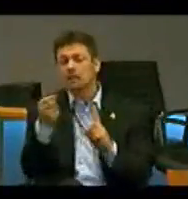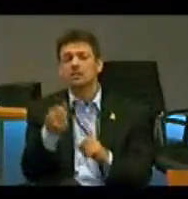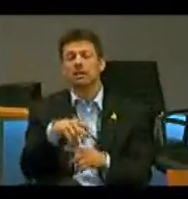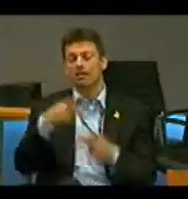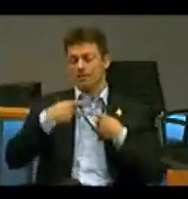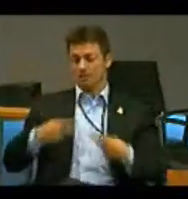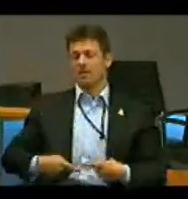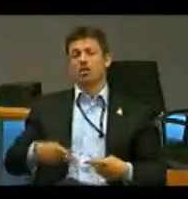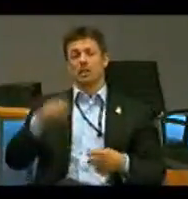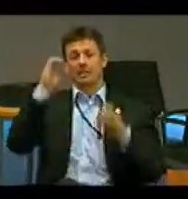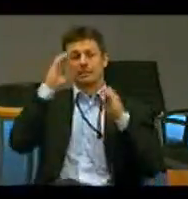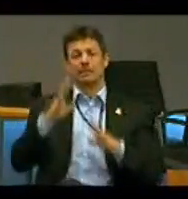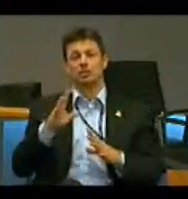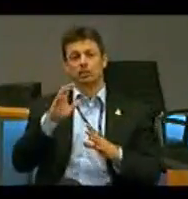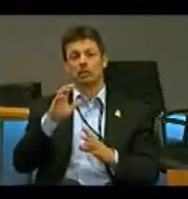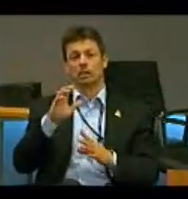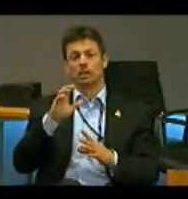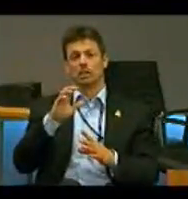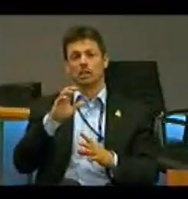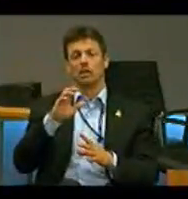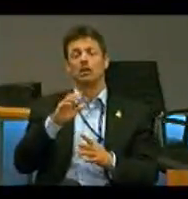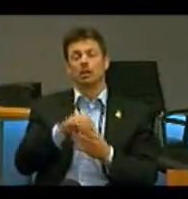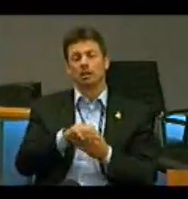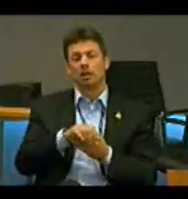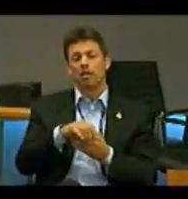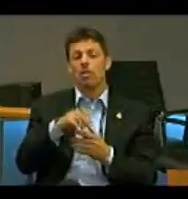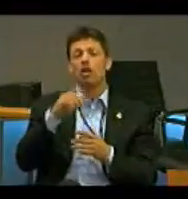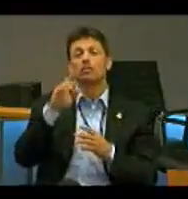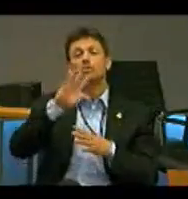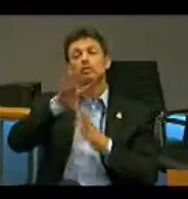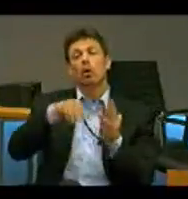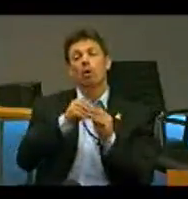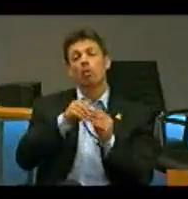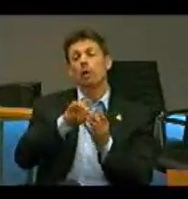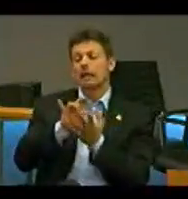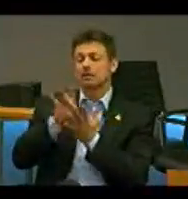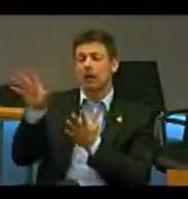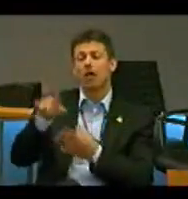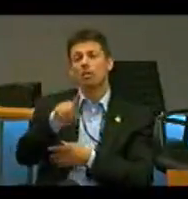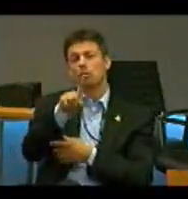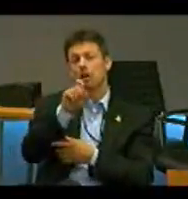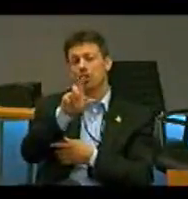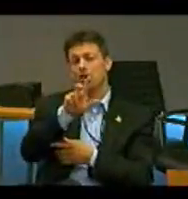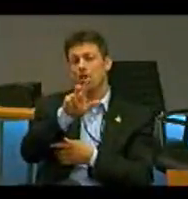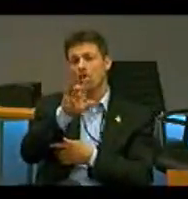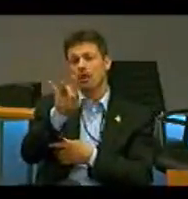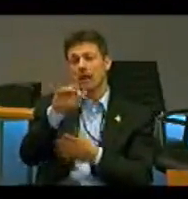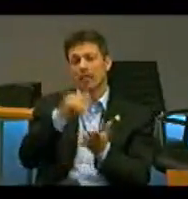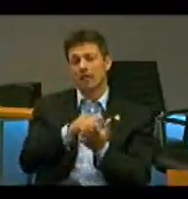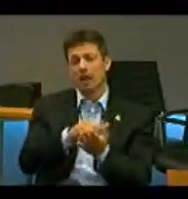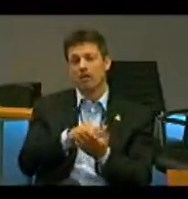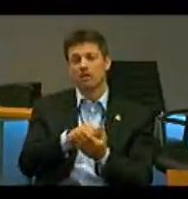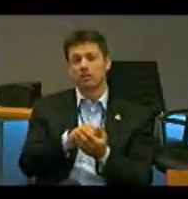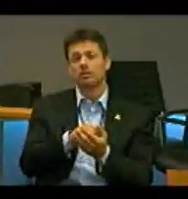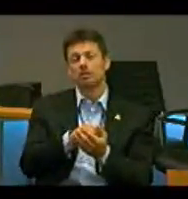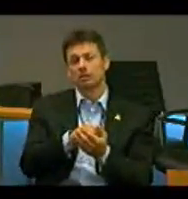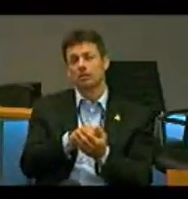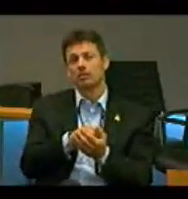attacked, but the total number of those expelled was 130,000. 17 million where somebody's getting punched